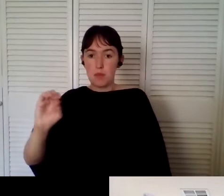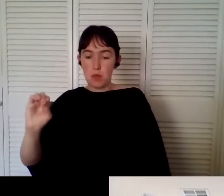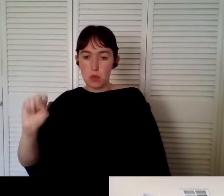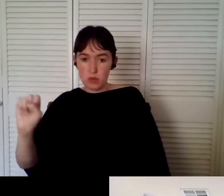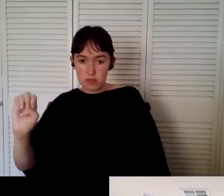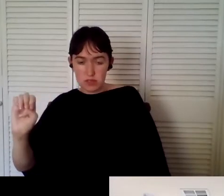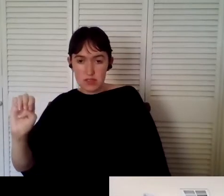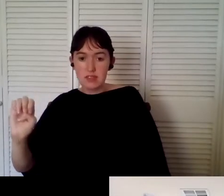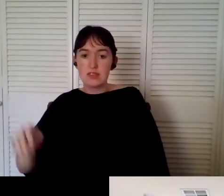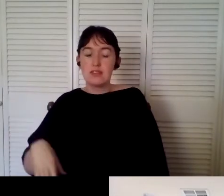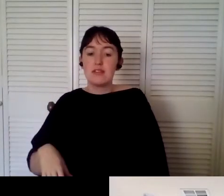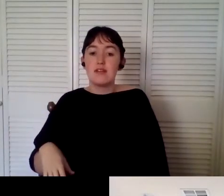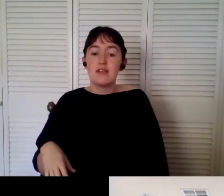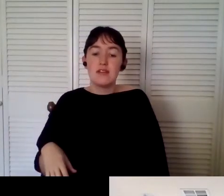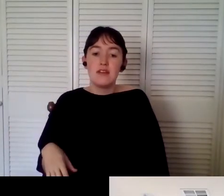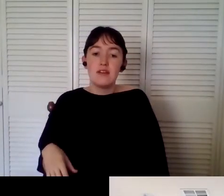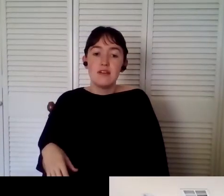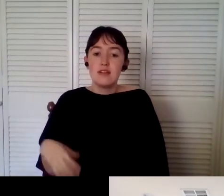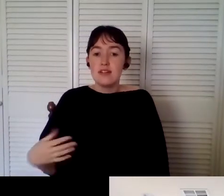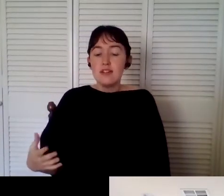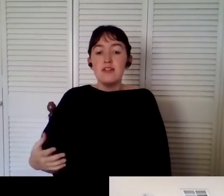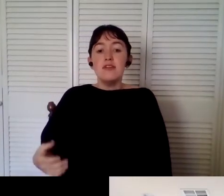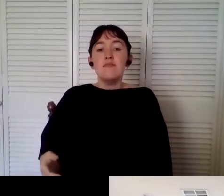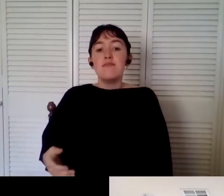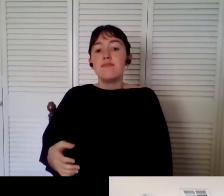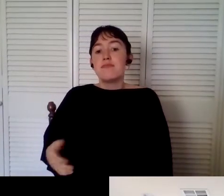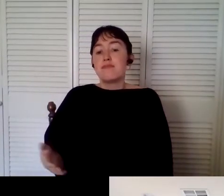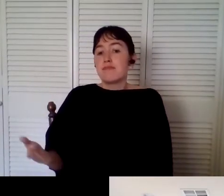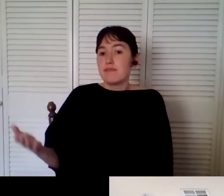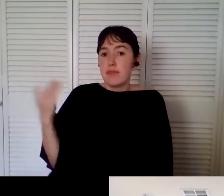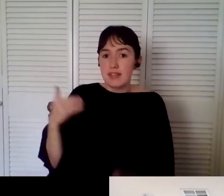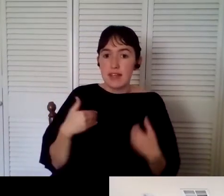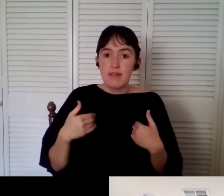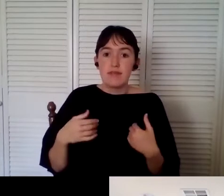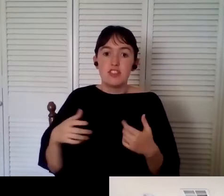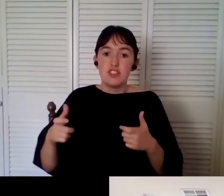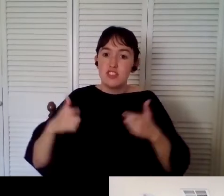even smaller, and things like giant ground sloths, saber-tooth tigers, woolly mammoth,